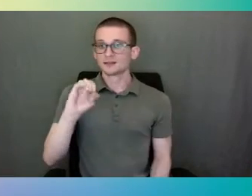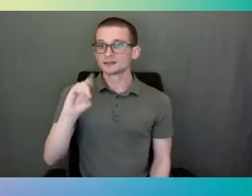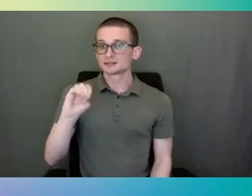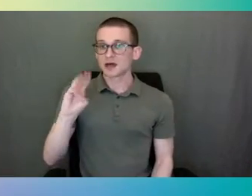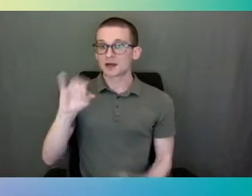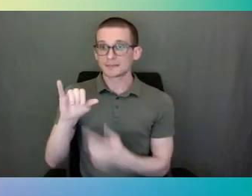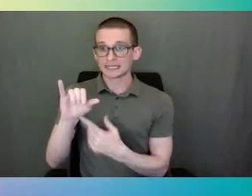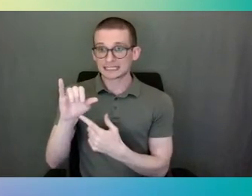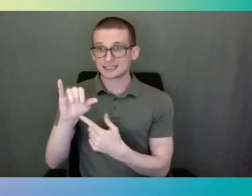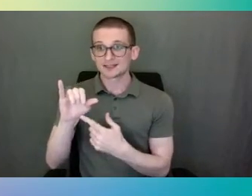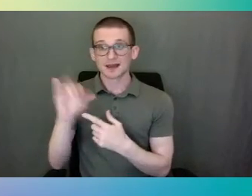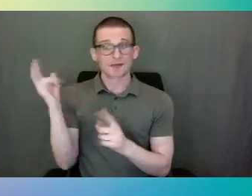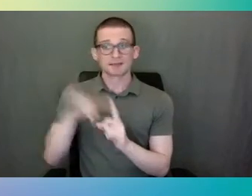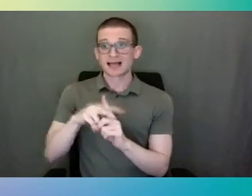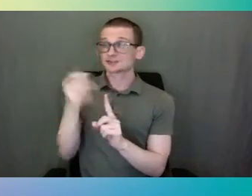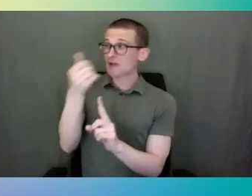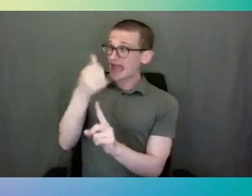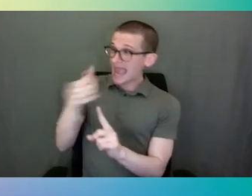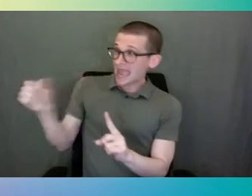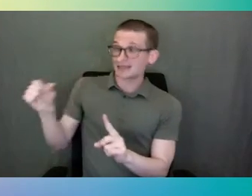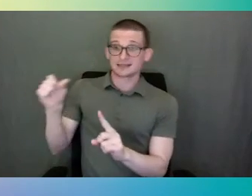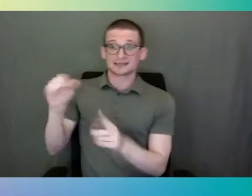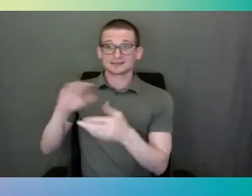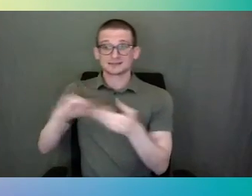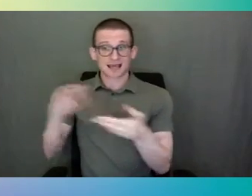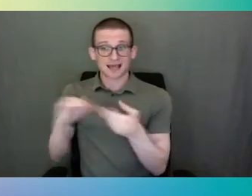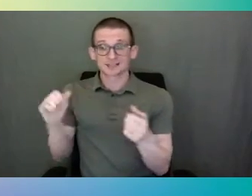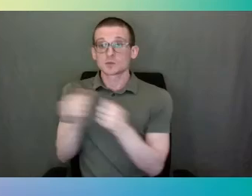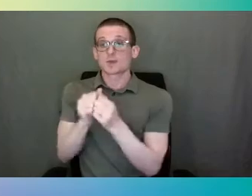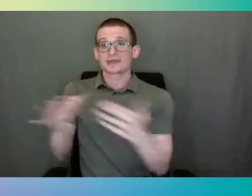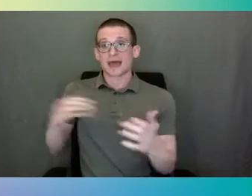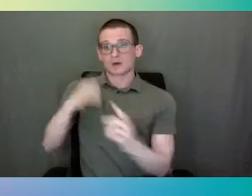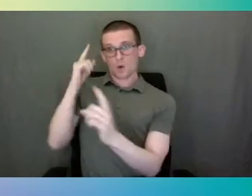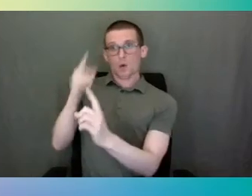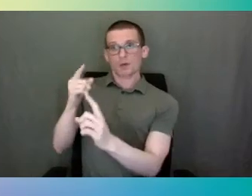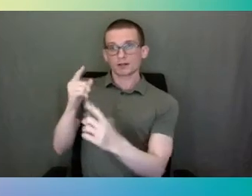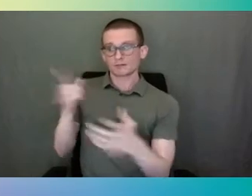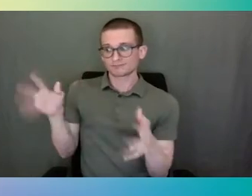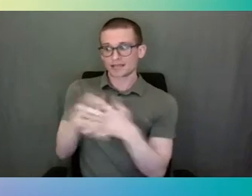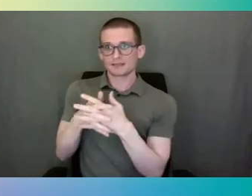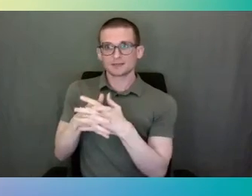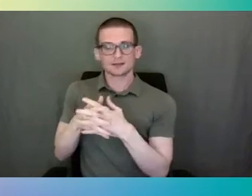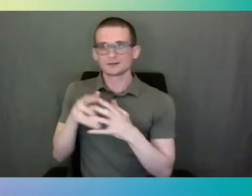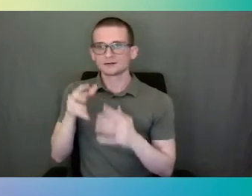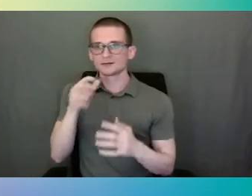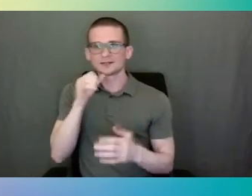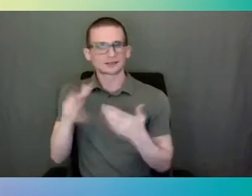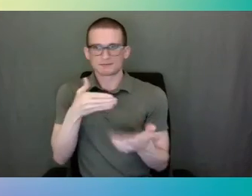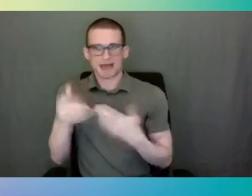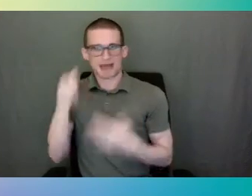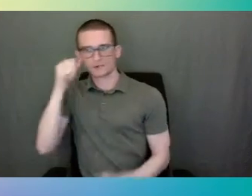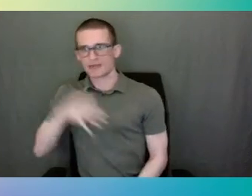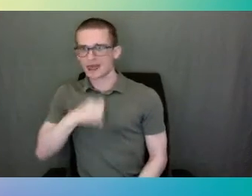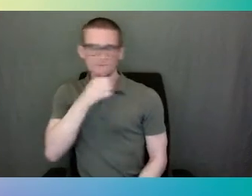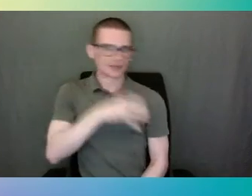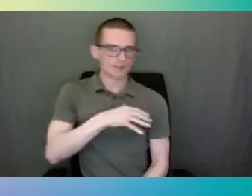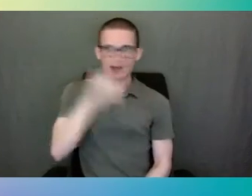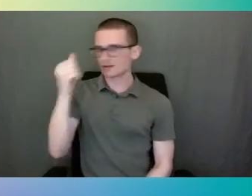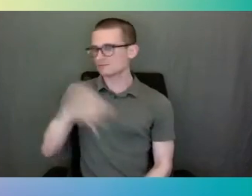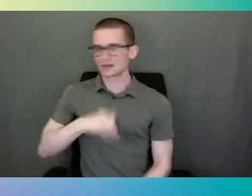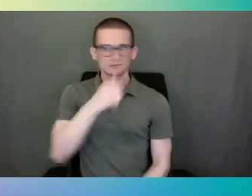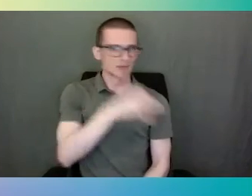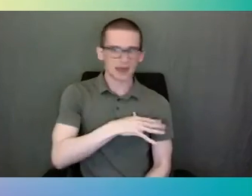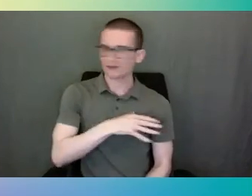Body parts in different orifices, not necessarily male-male. That's going to switch in the 1920s. And then,